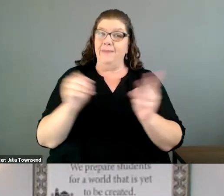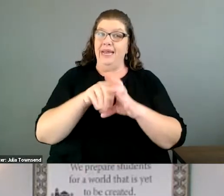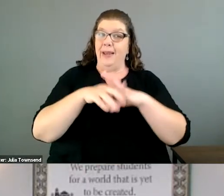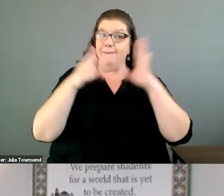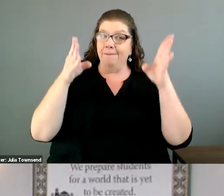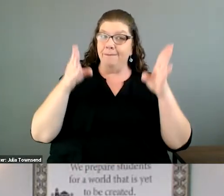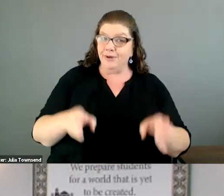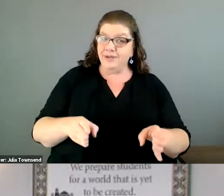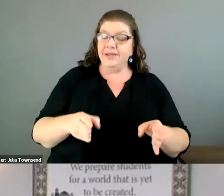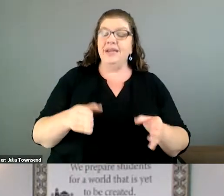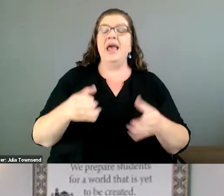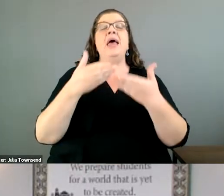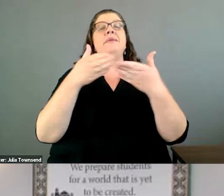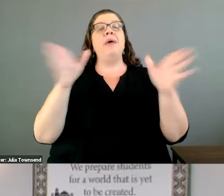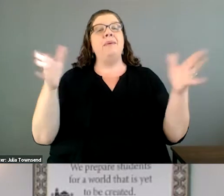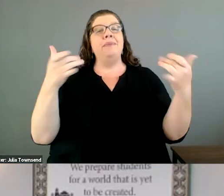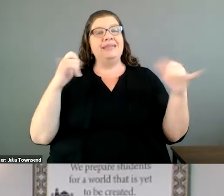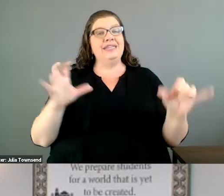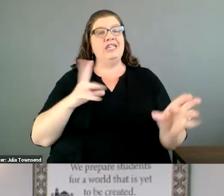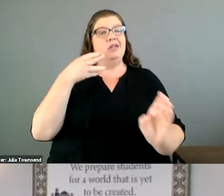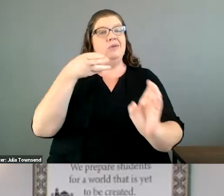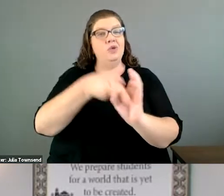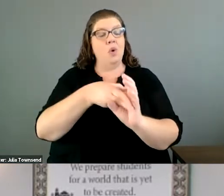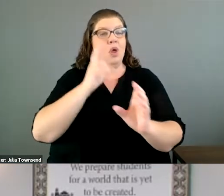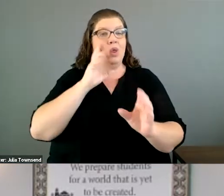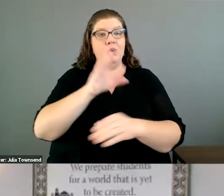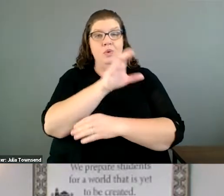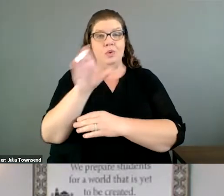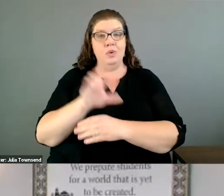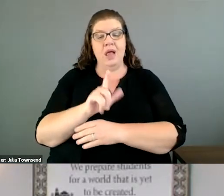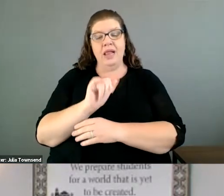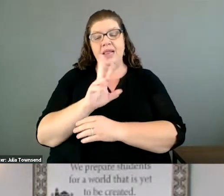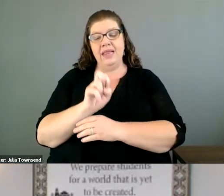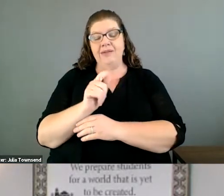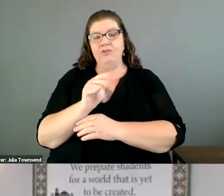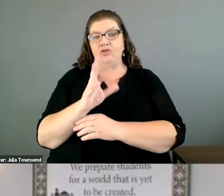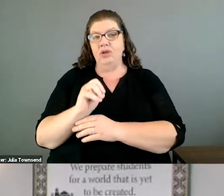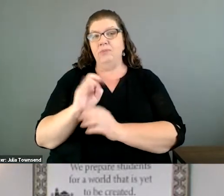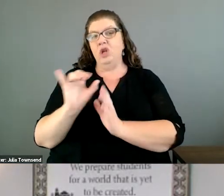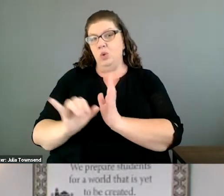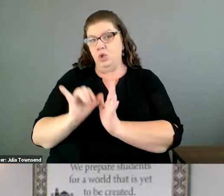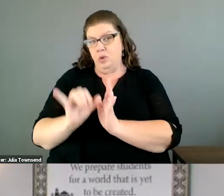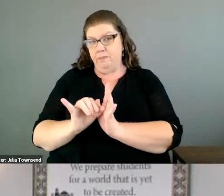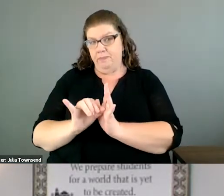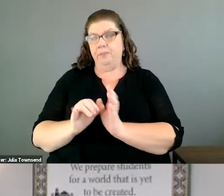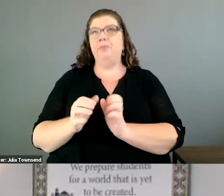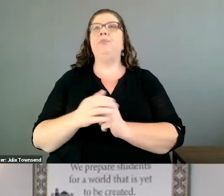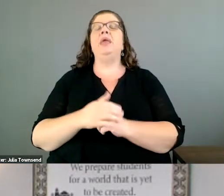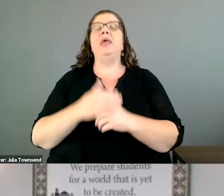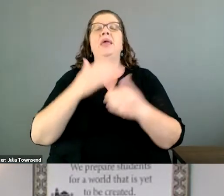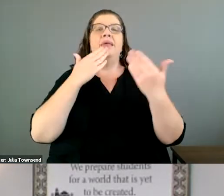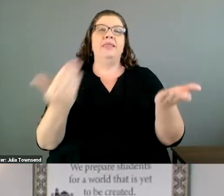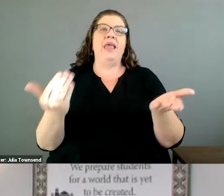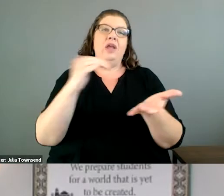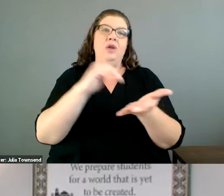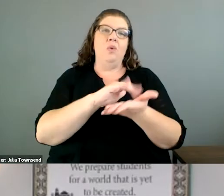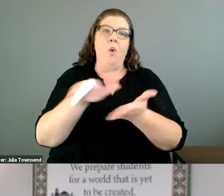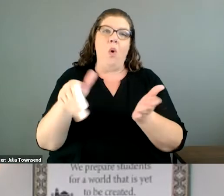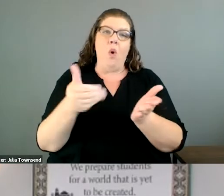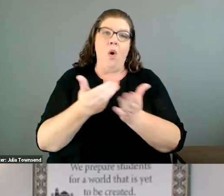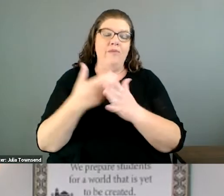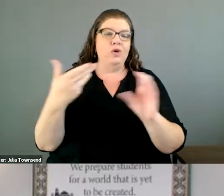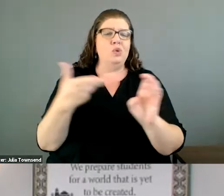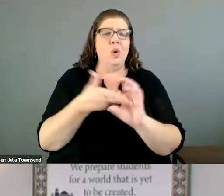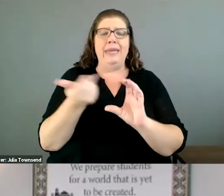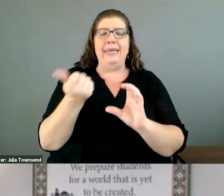is still participating through a live streaming on YouTube. And again, we thank you all for joining in any way